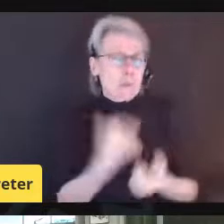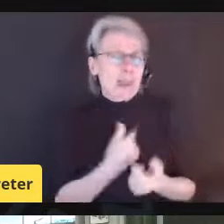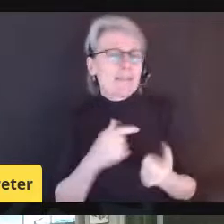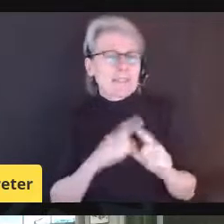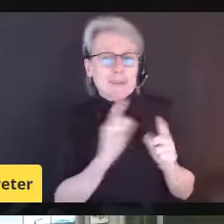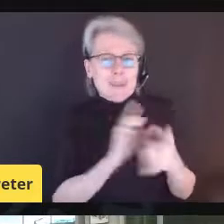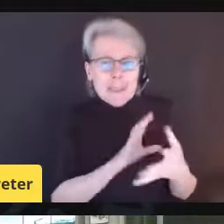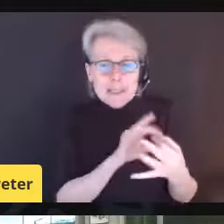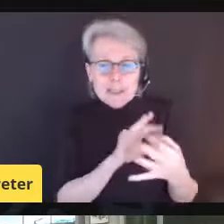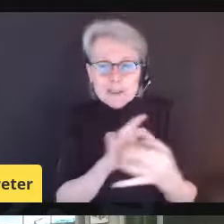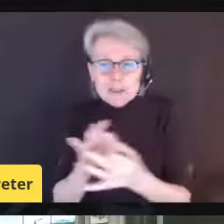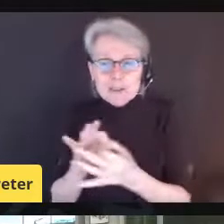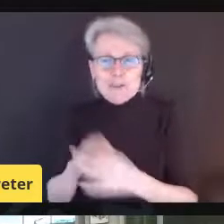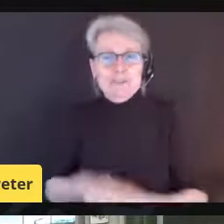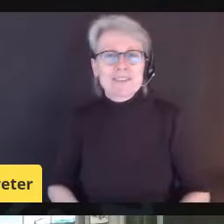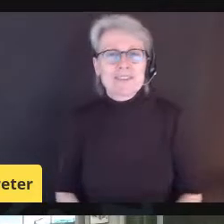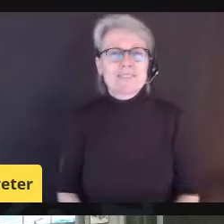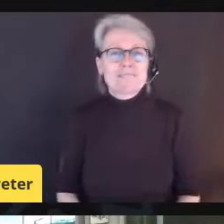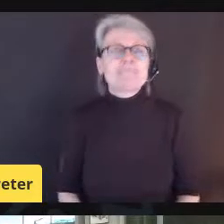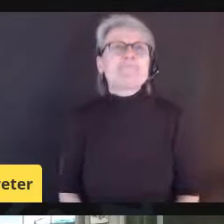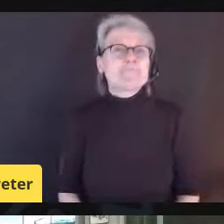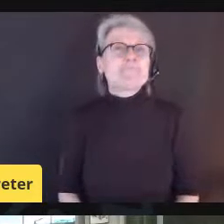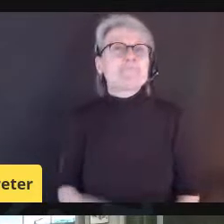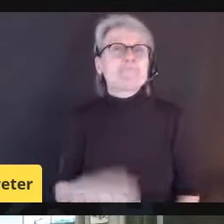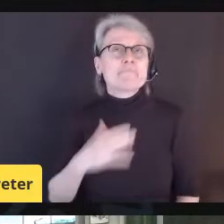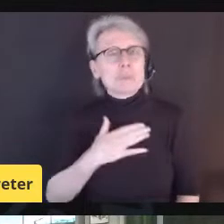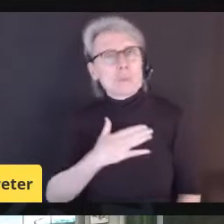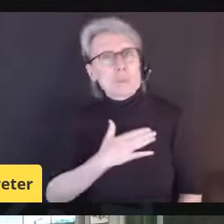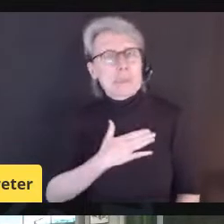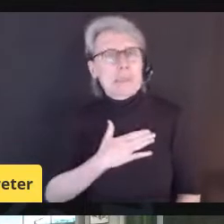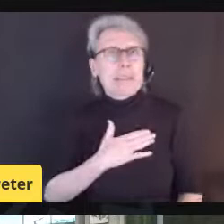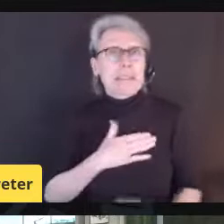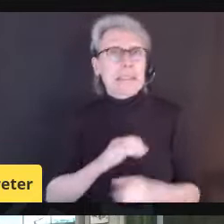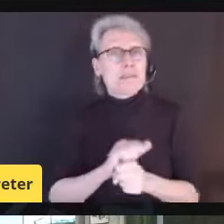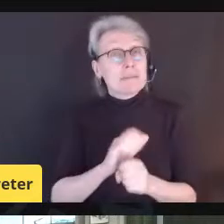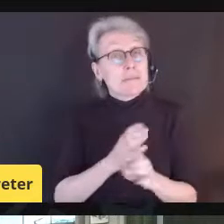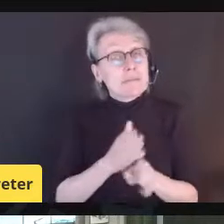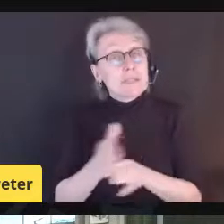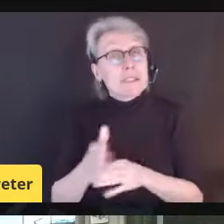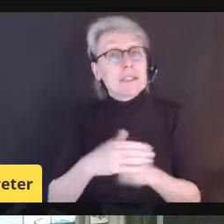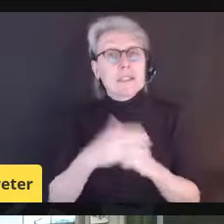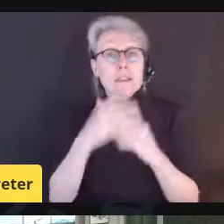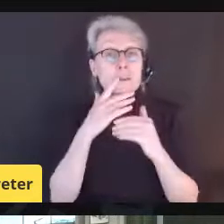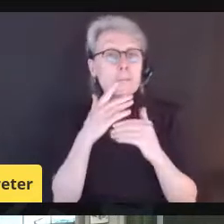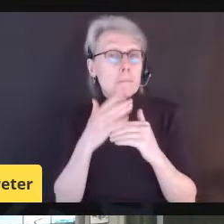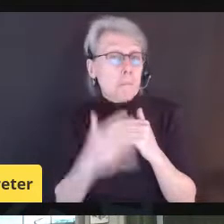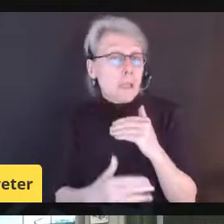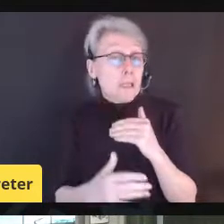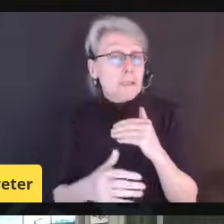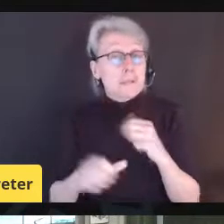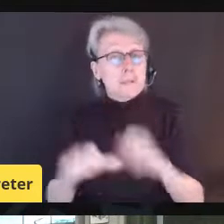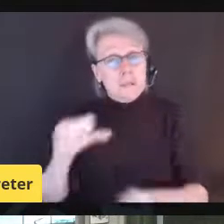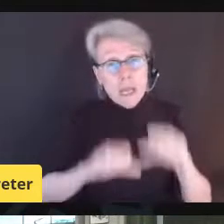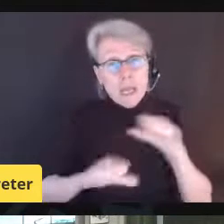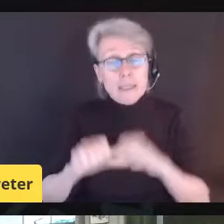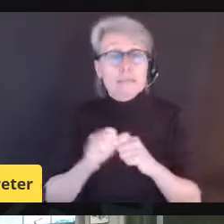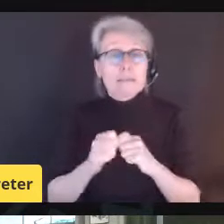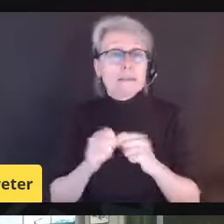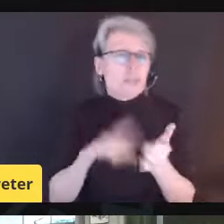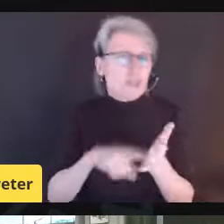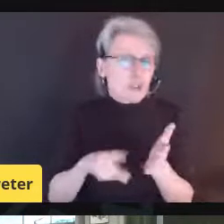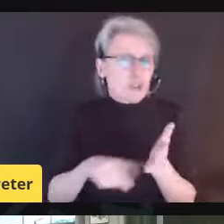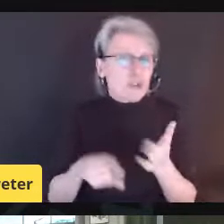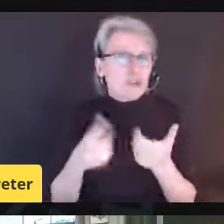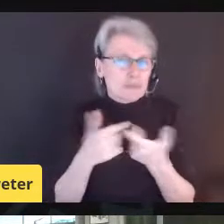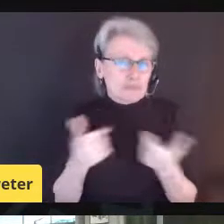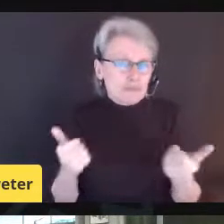and I suppose that's the biggest challenge in my field. Blood science, hematology, blood research, and all of,